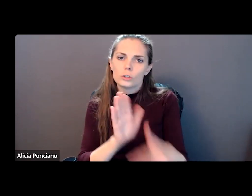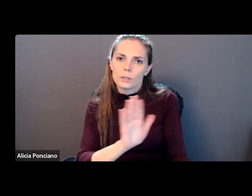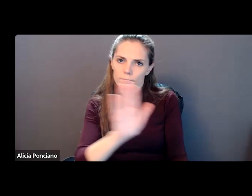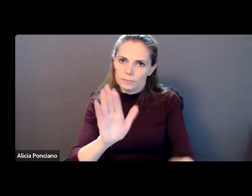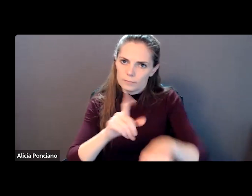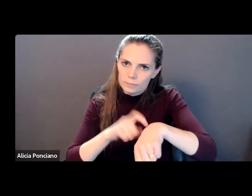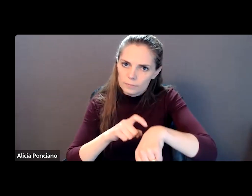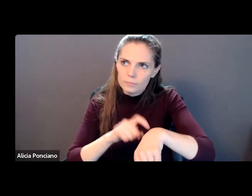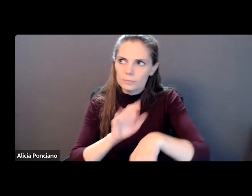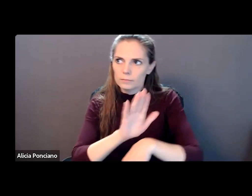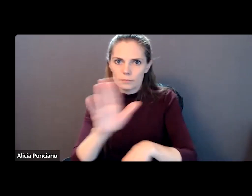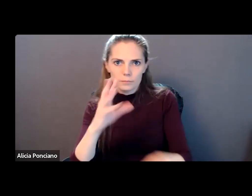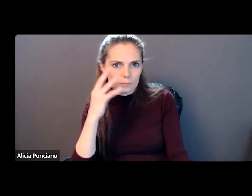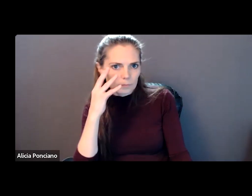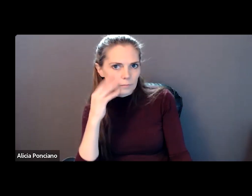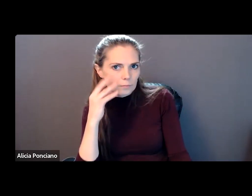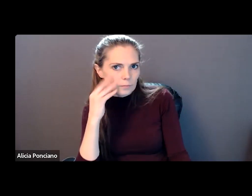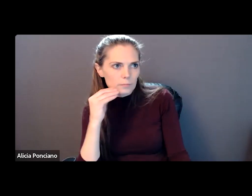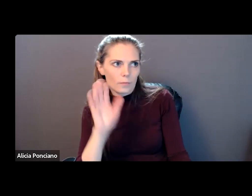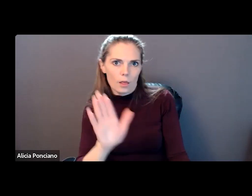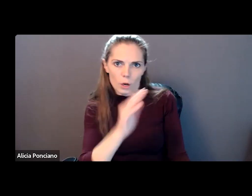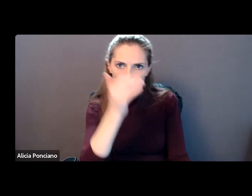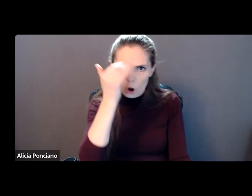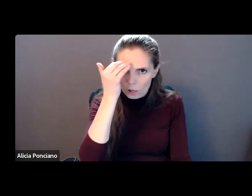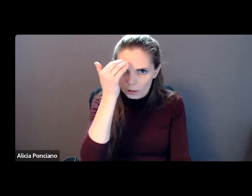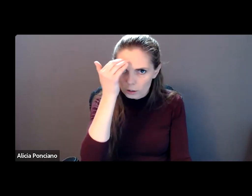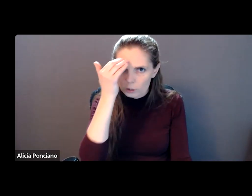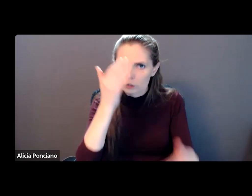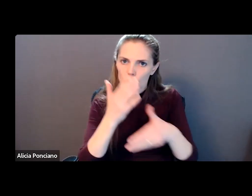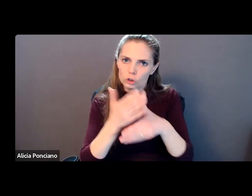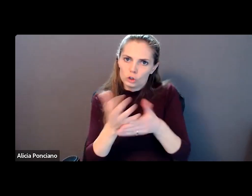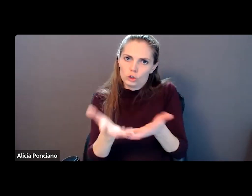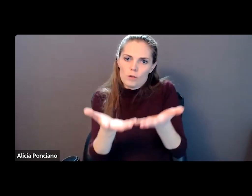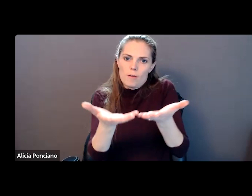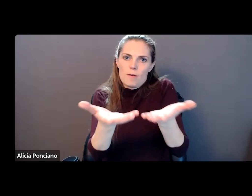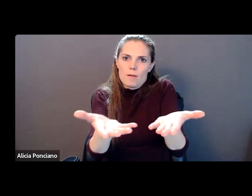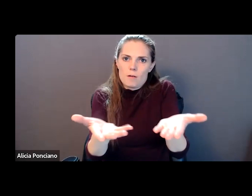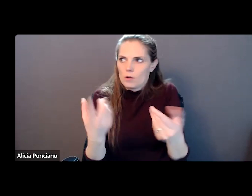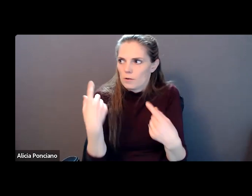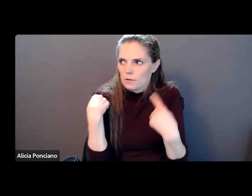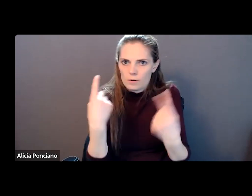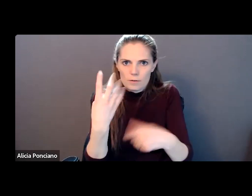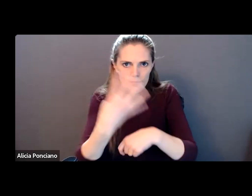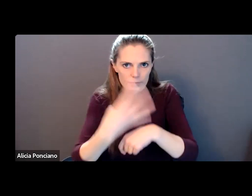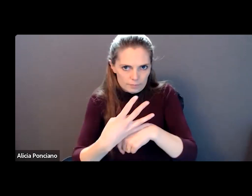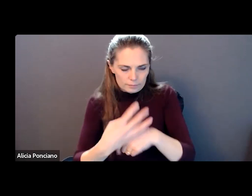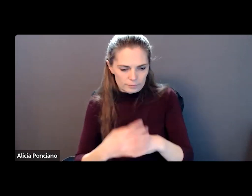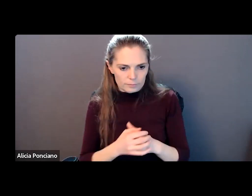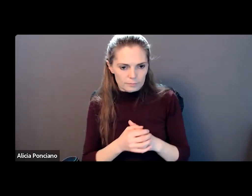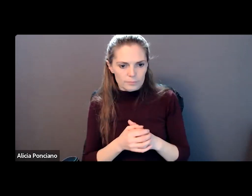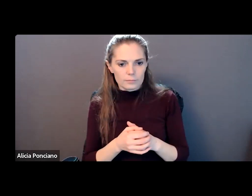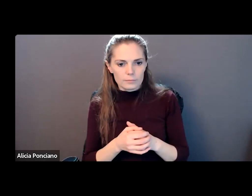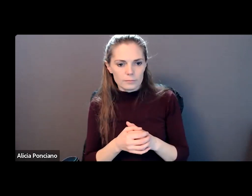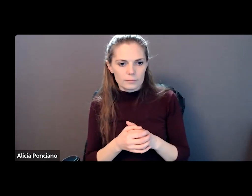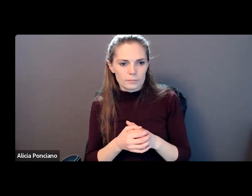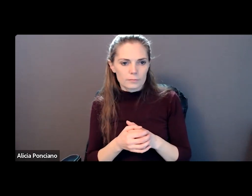their experience, and their knowledge with us over these last 4 days. It's so